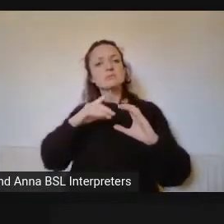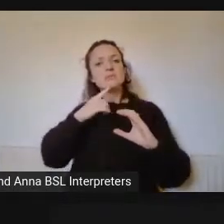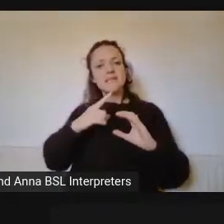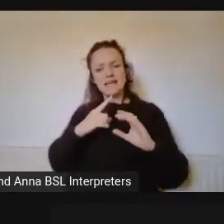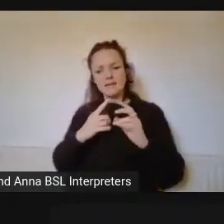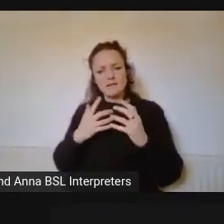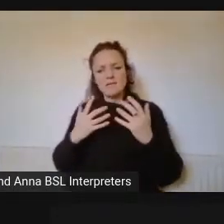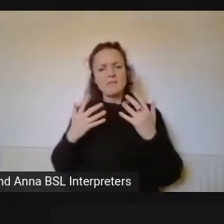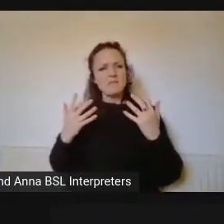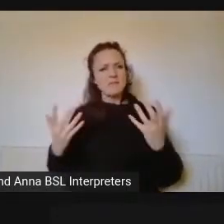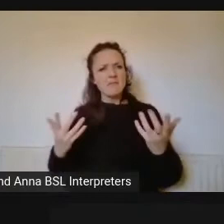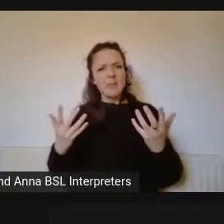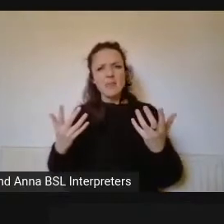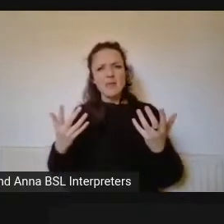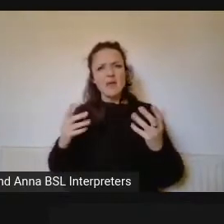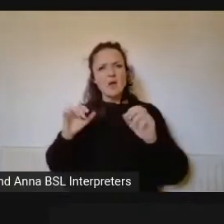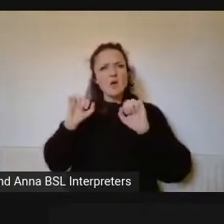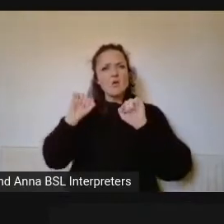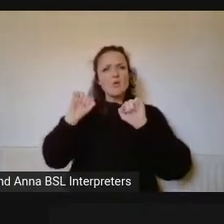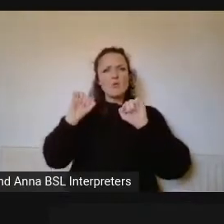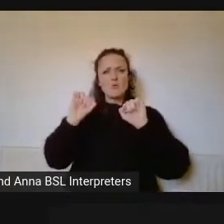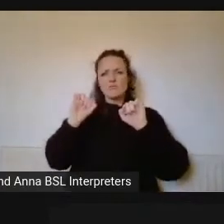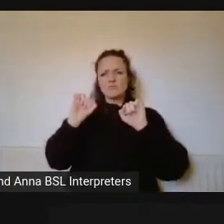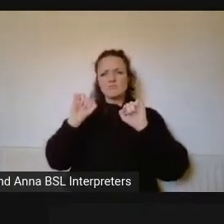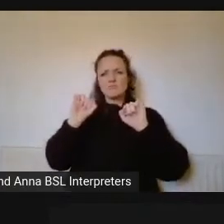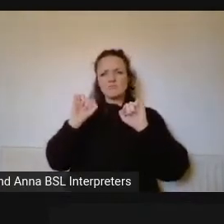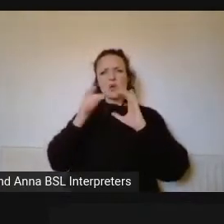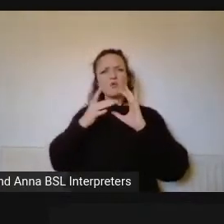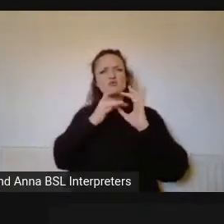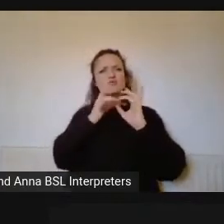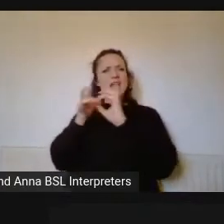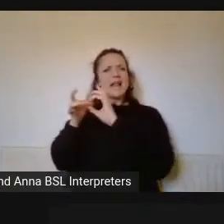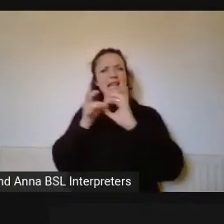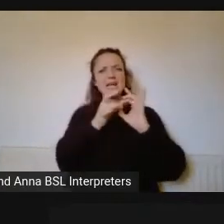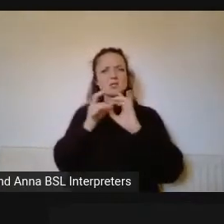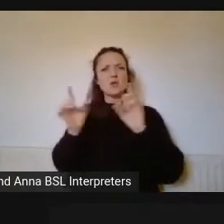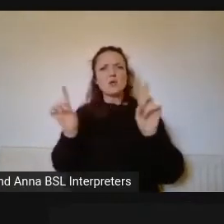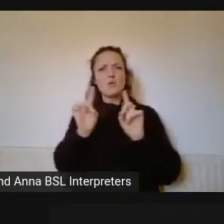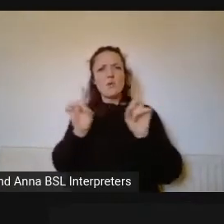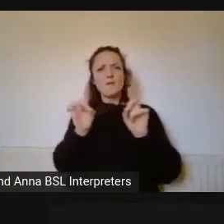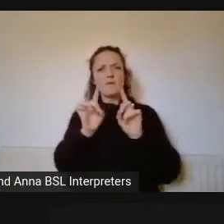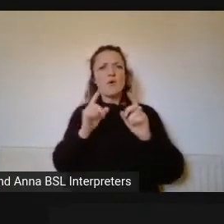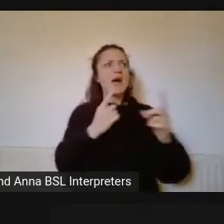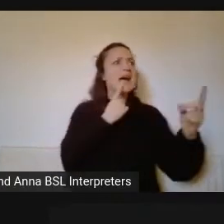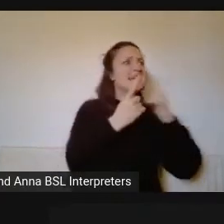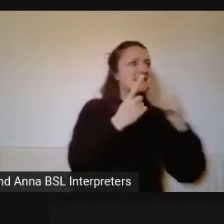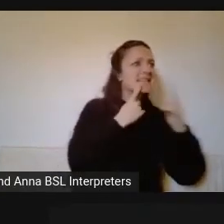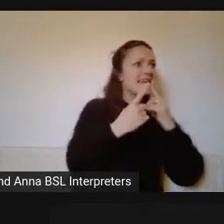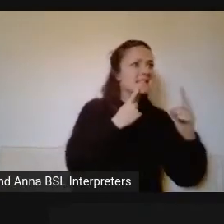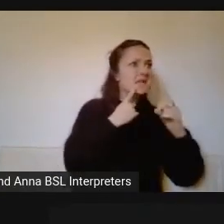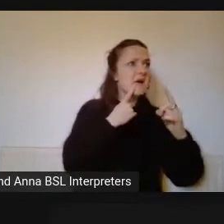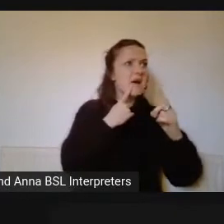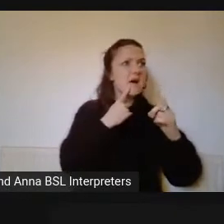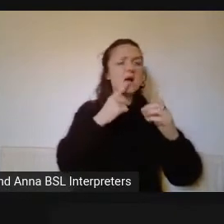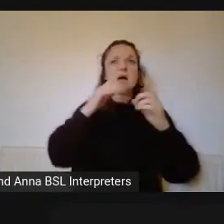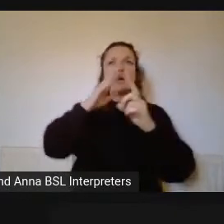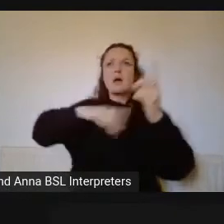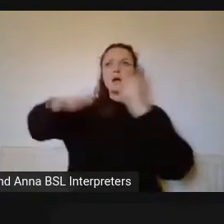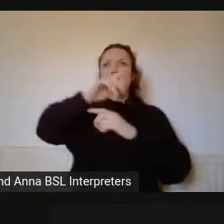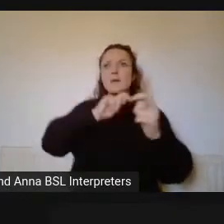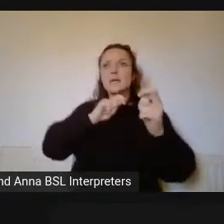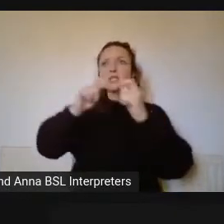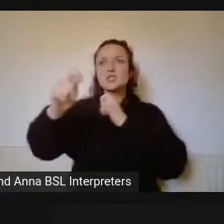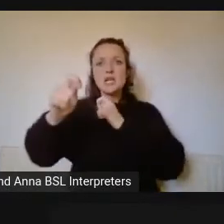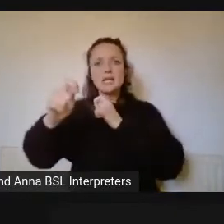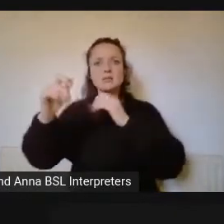do you see this, the relation between data, climate change, and environmental justice going, particularly when I